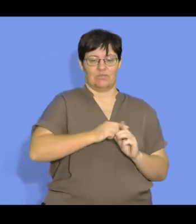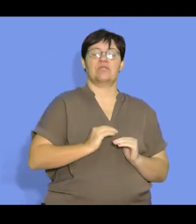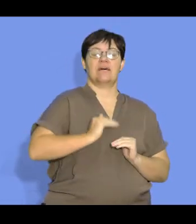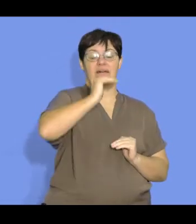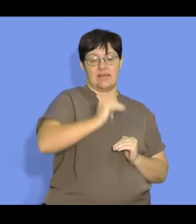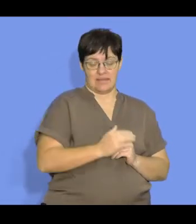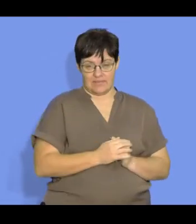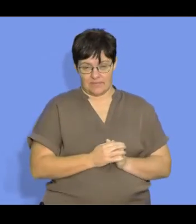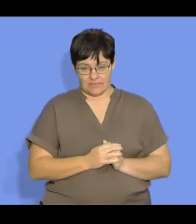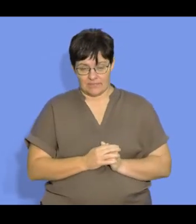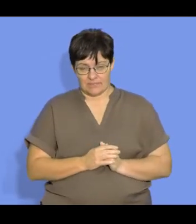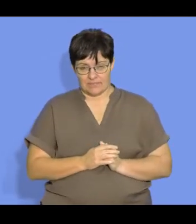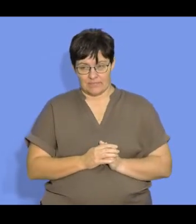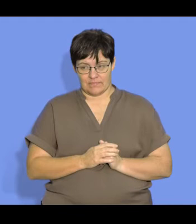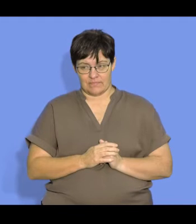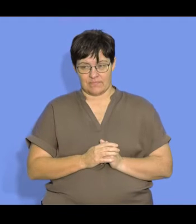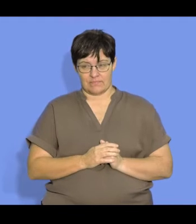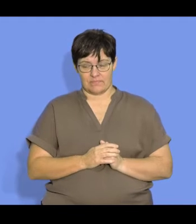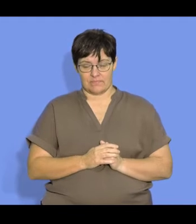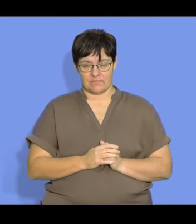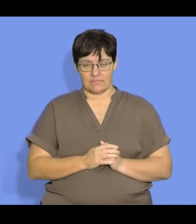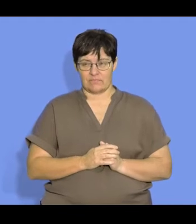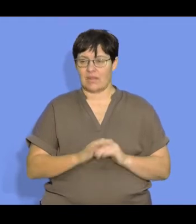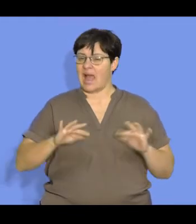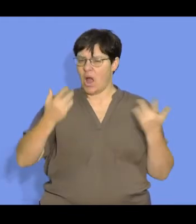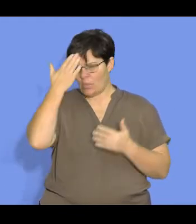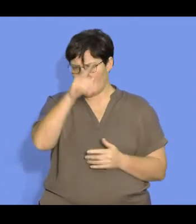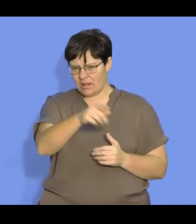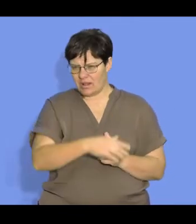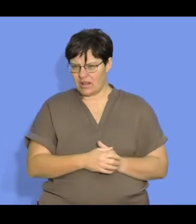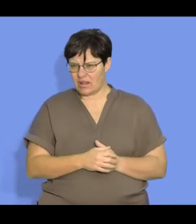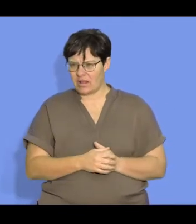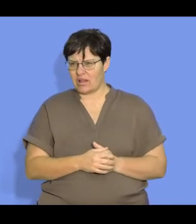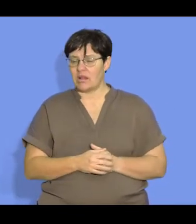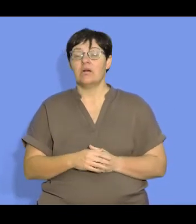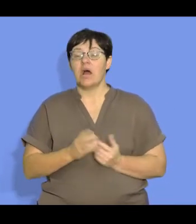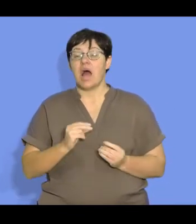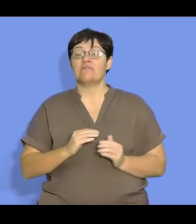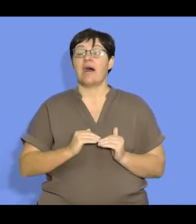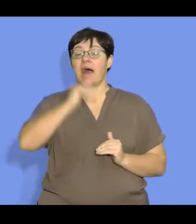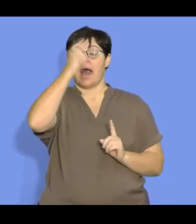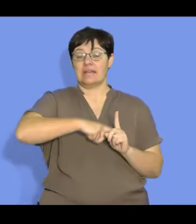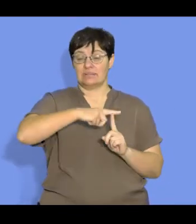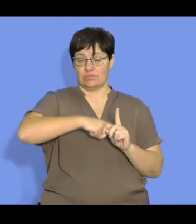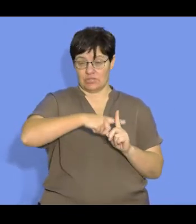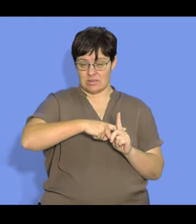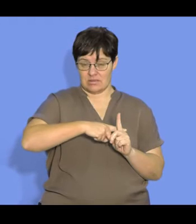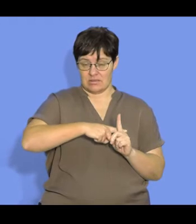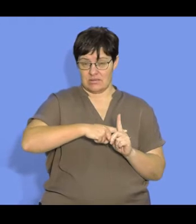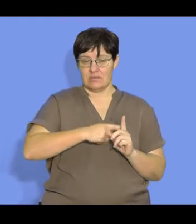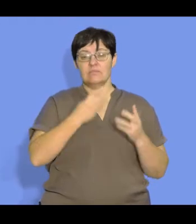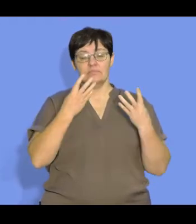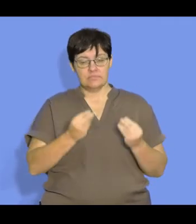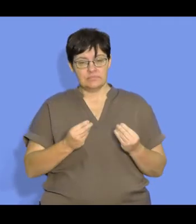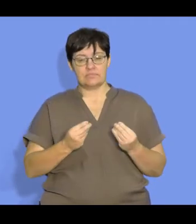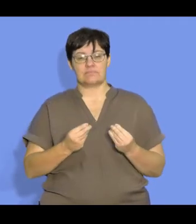will obviously be at a higher temperature. How do we know that? because when we have a higher temperature,